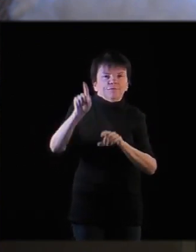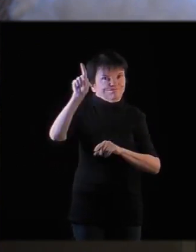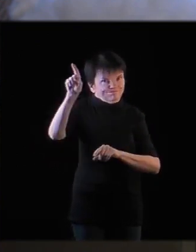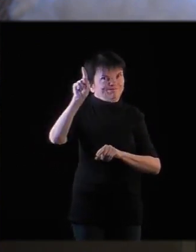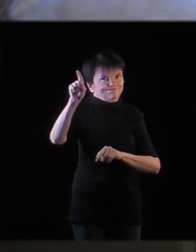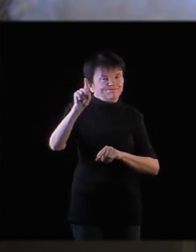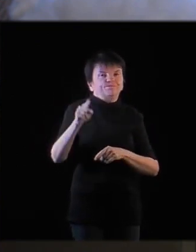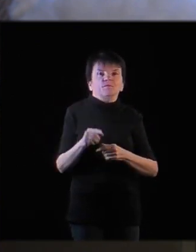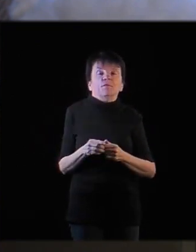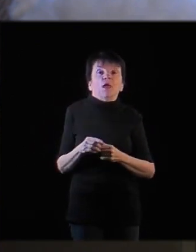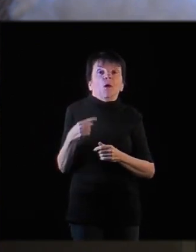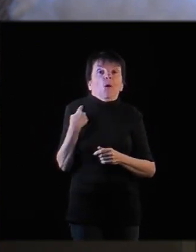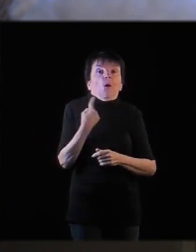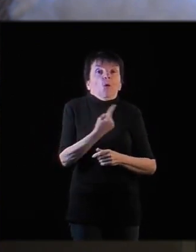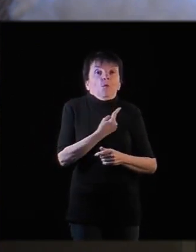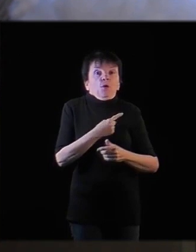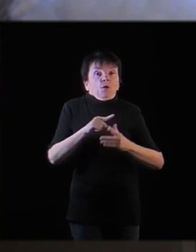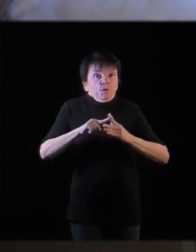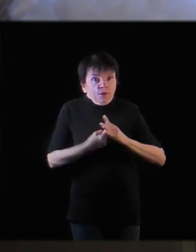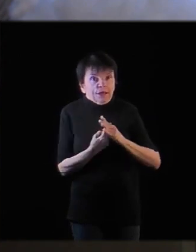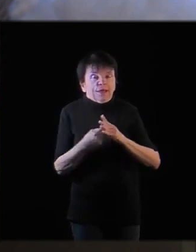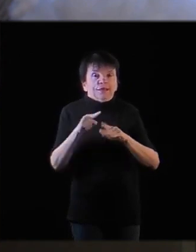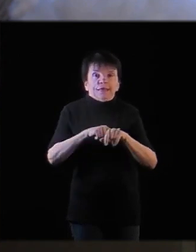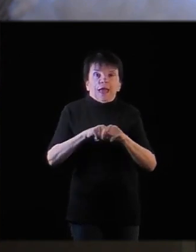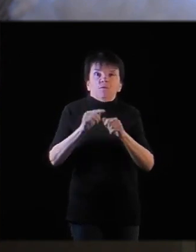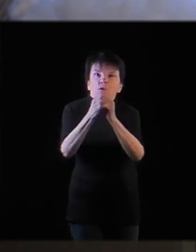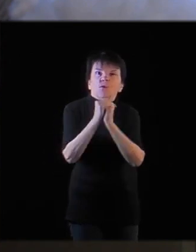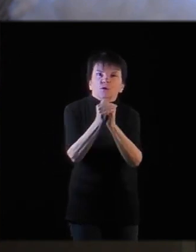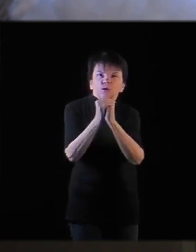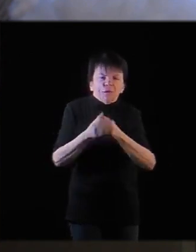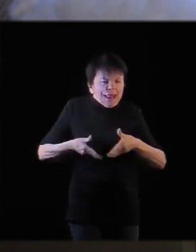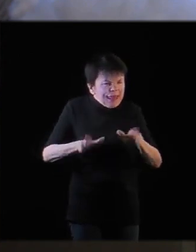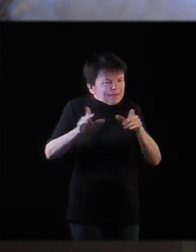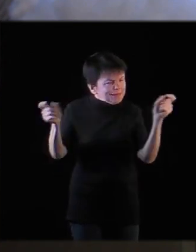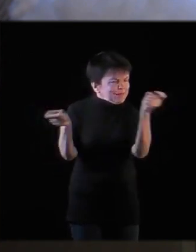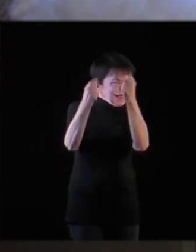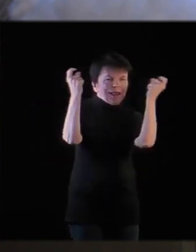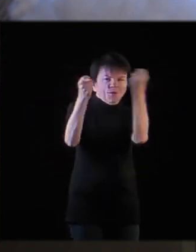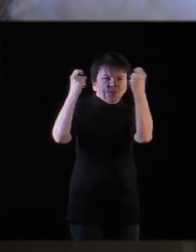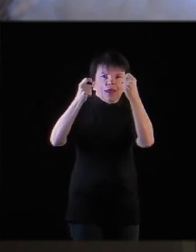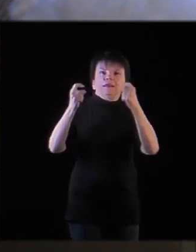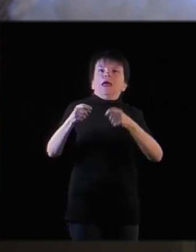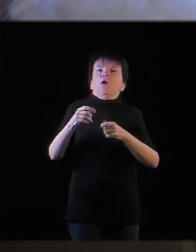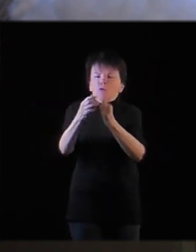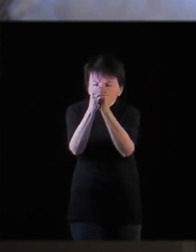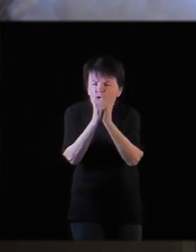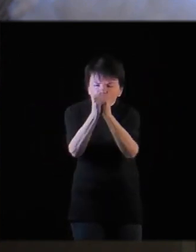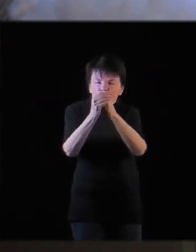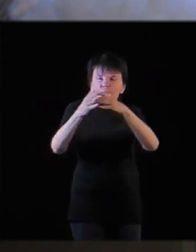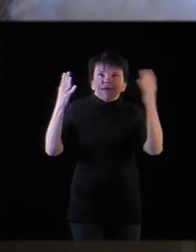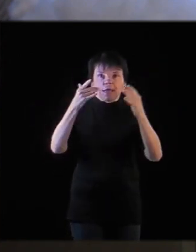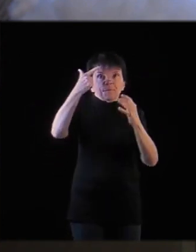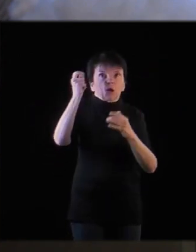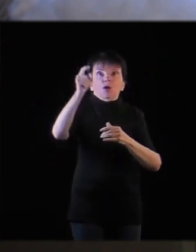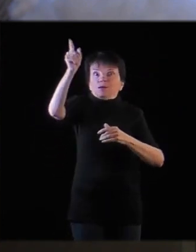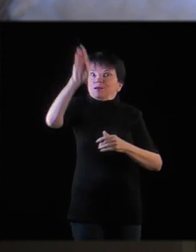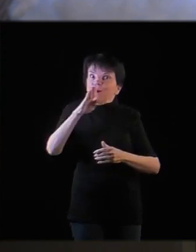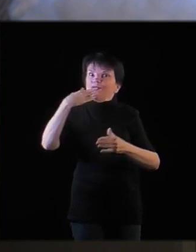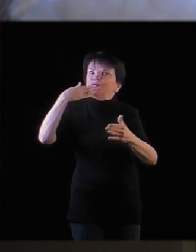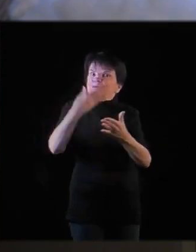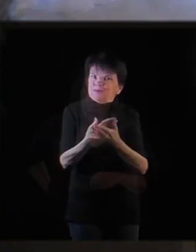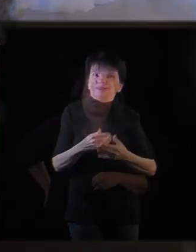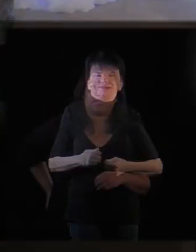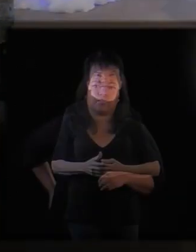in mind, we're going to enter into a time of worship. So let's celebrate big and let's worship big because God is good.